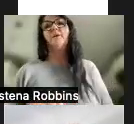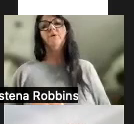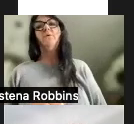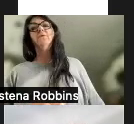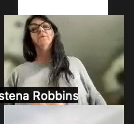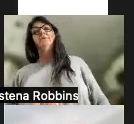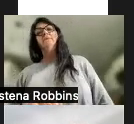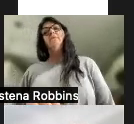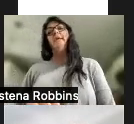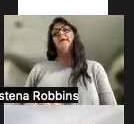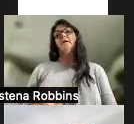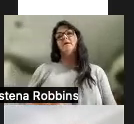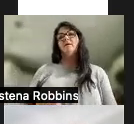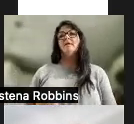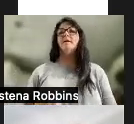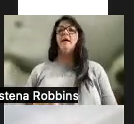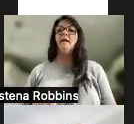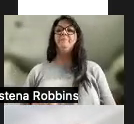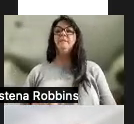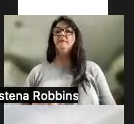So we are